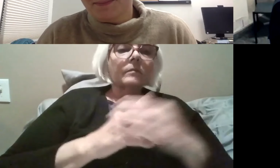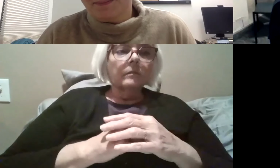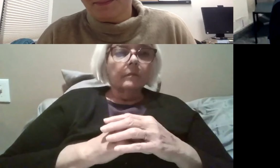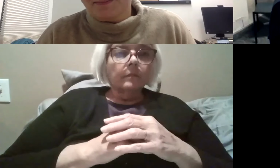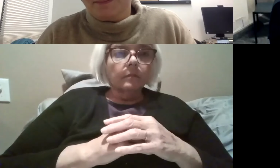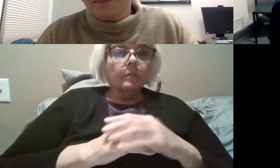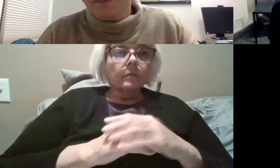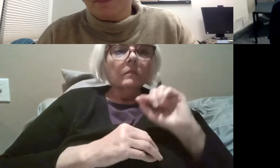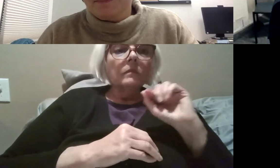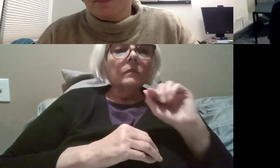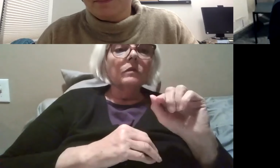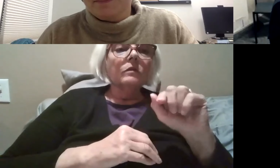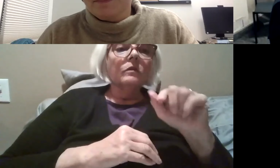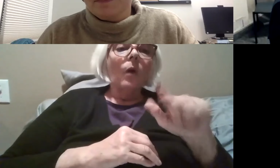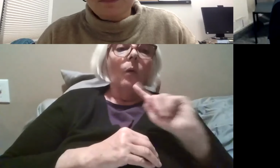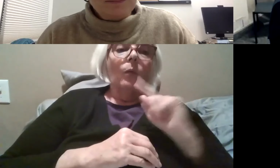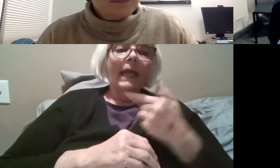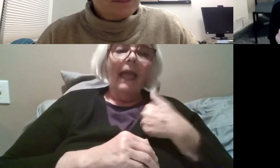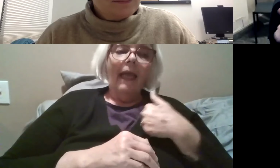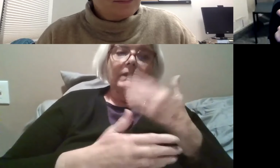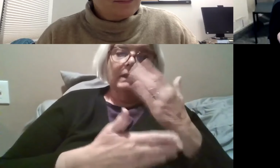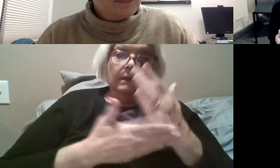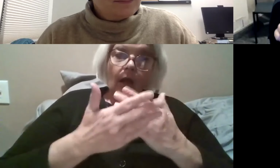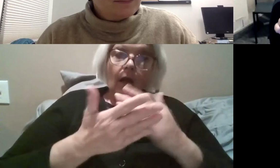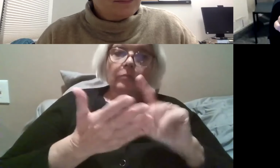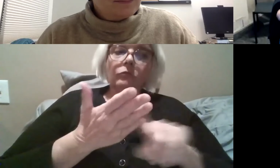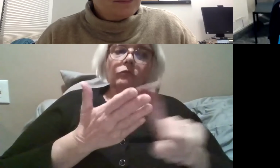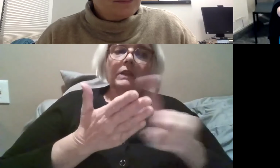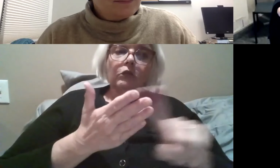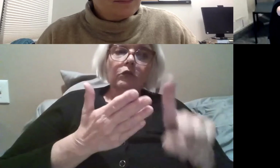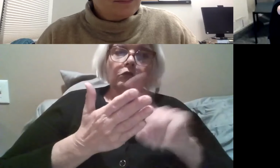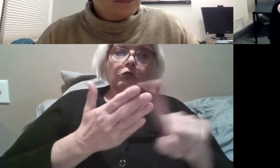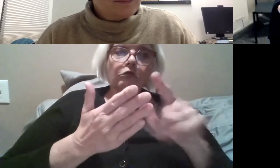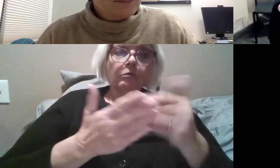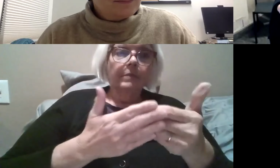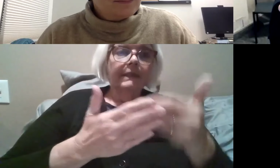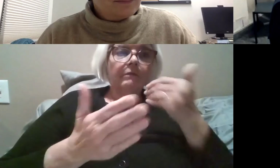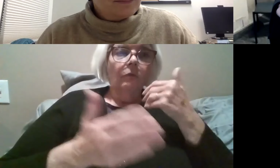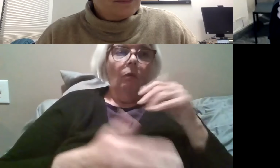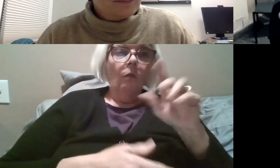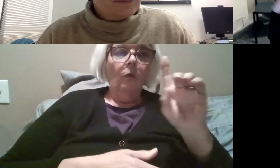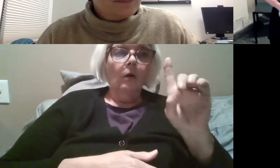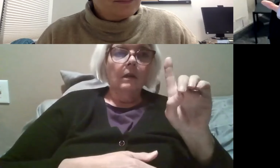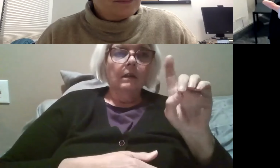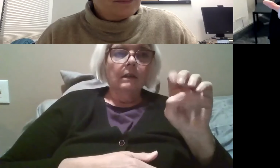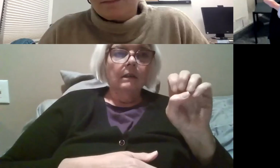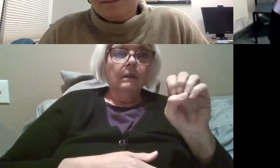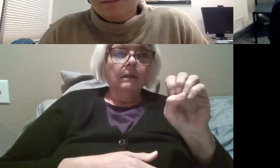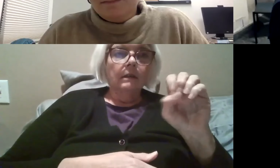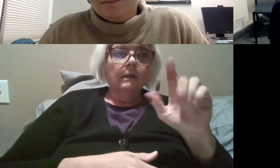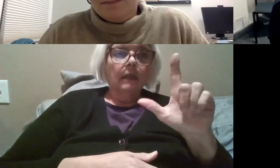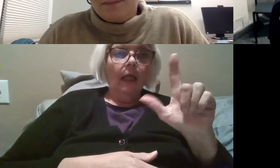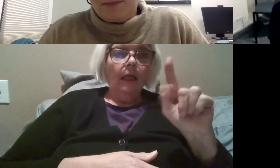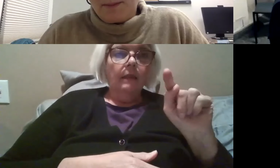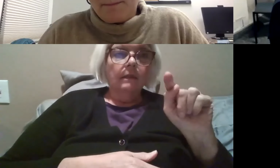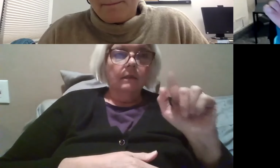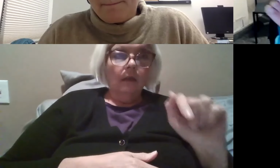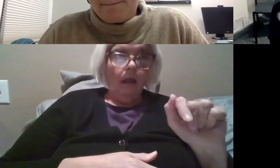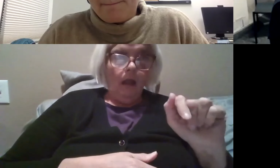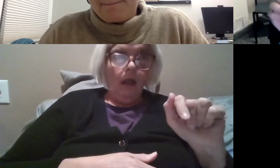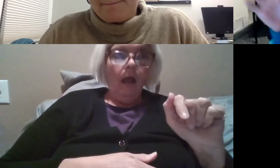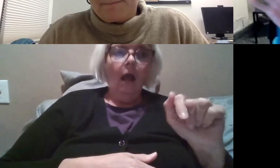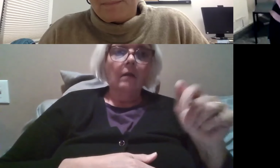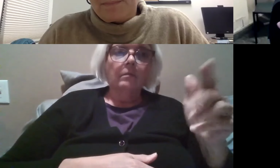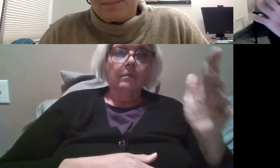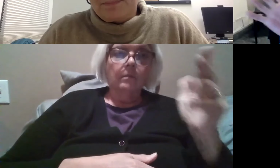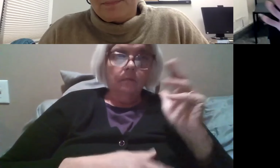earlier on, and found, and the problem is that it's there's a wide variety in sort of